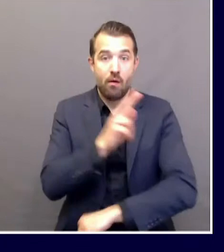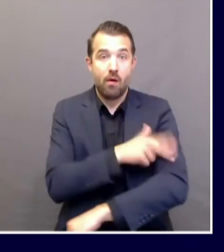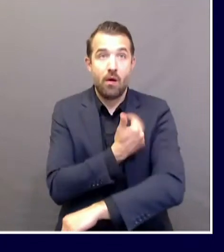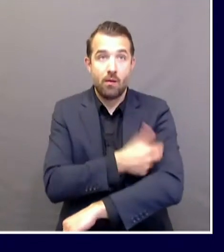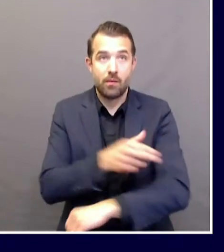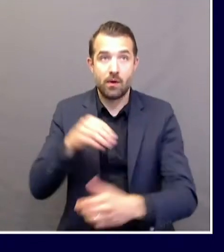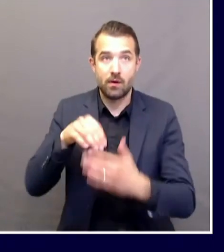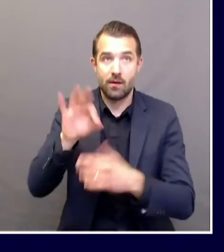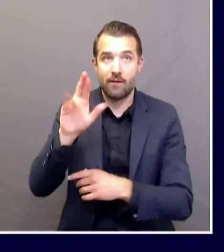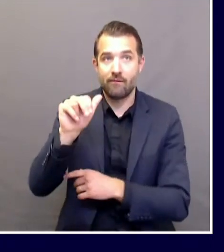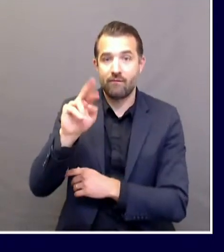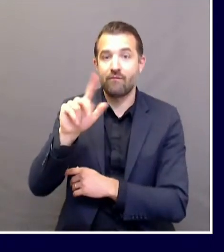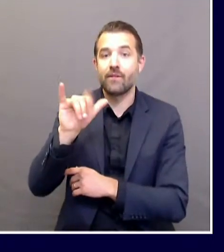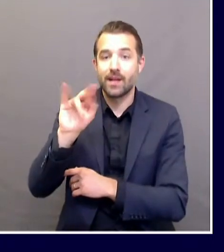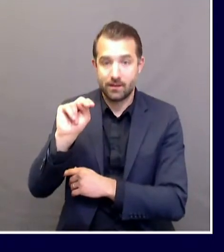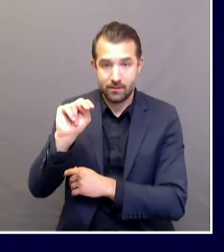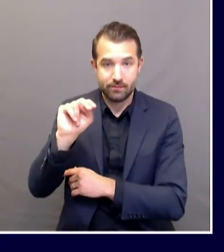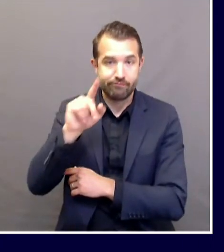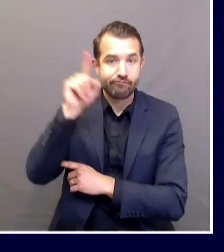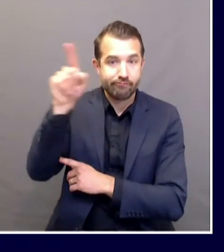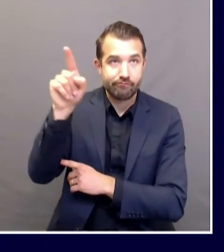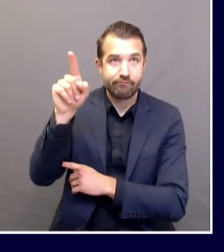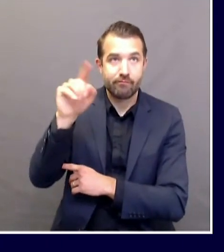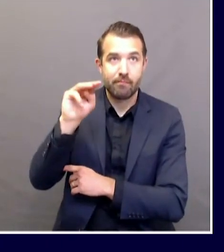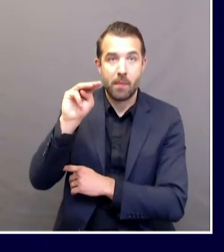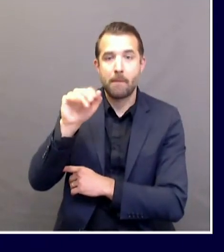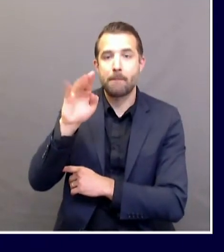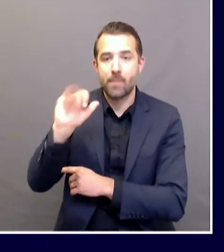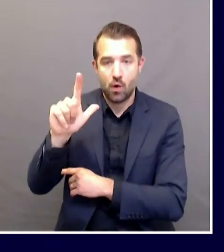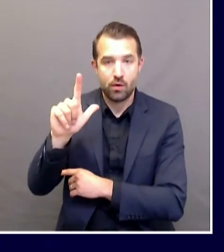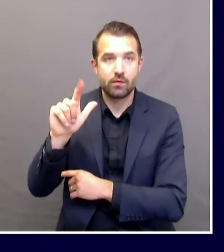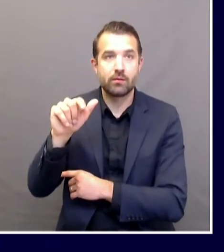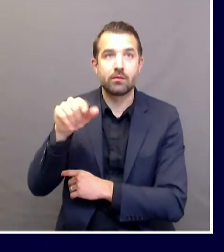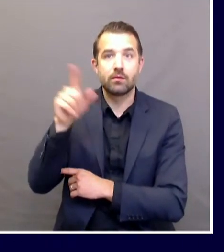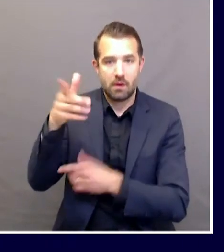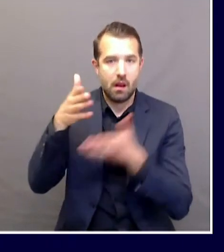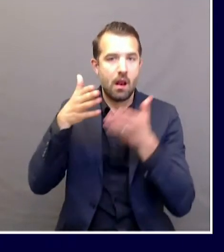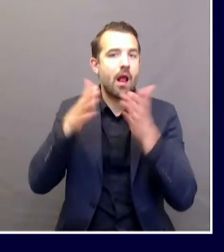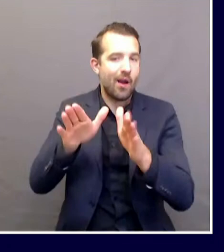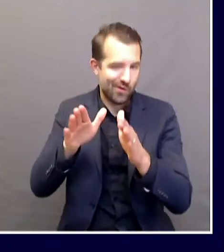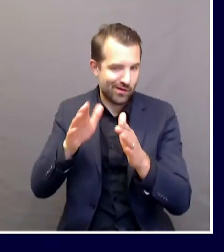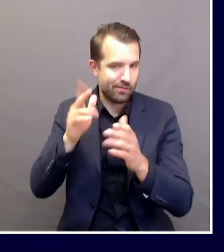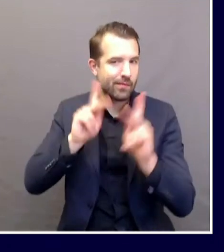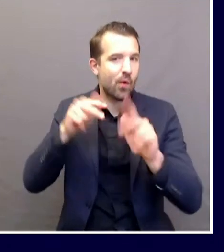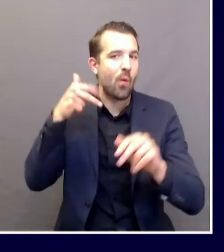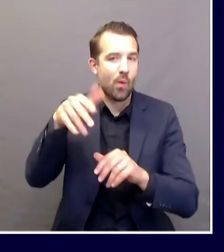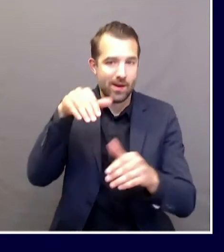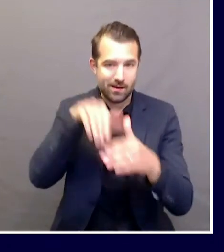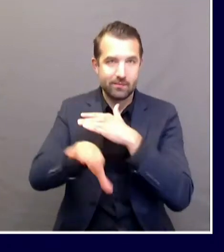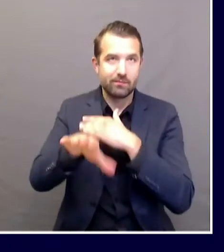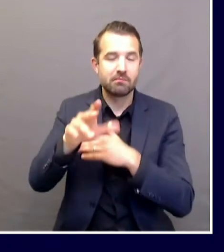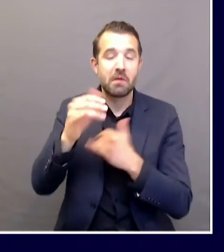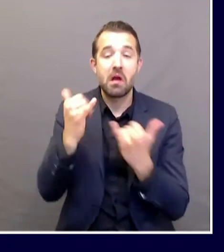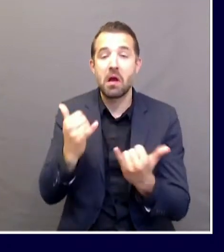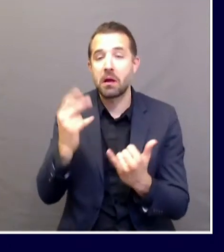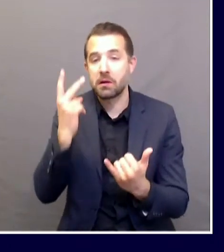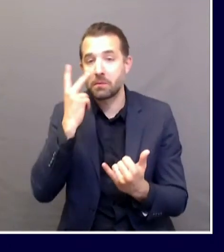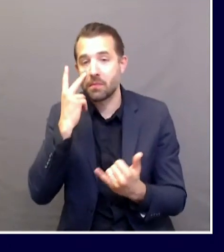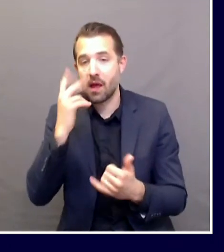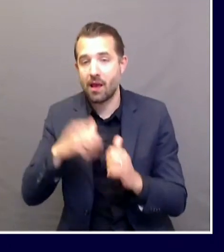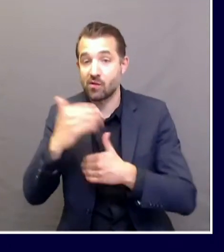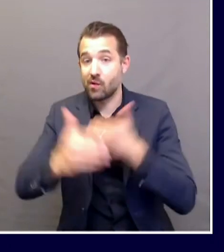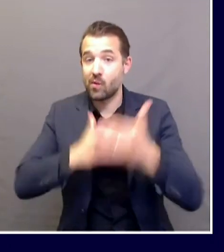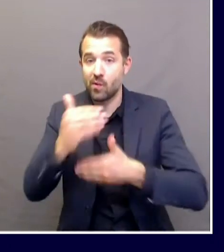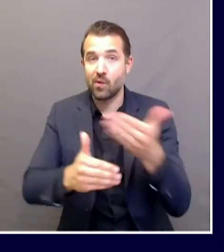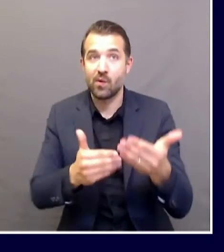just a few hours, maybe before work, during lunch, after work. Other sites may do it in slightly different ways. We've worked